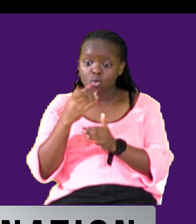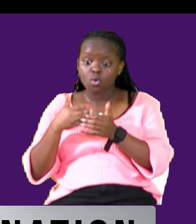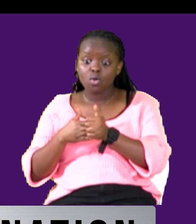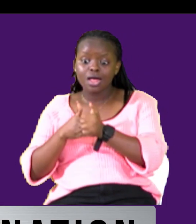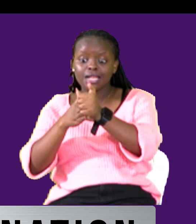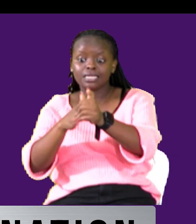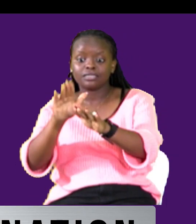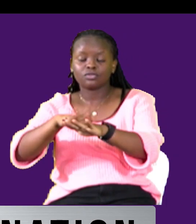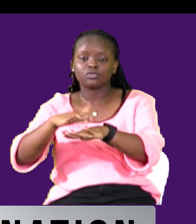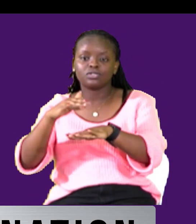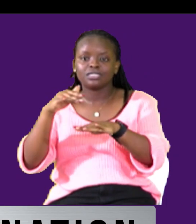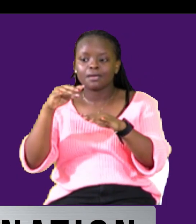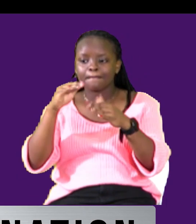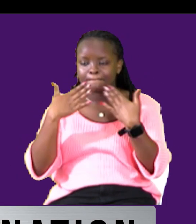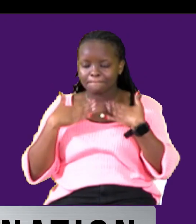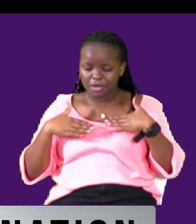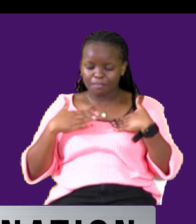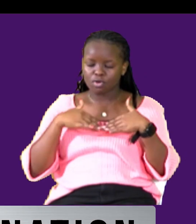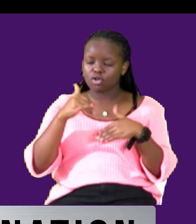people, wrongly.